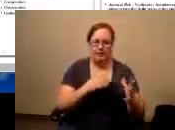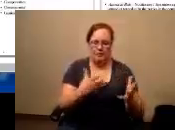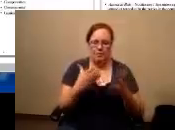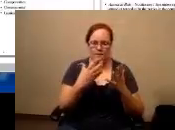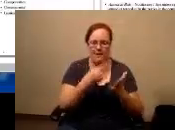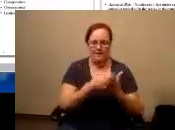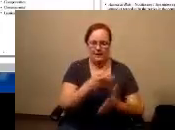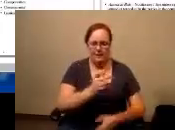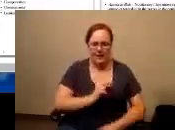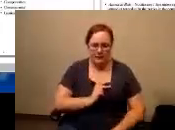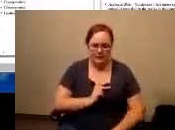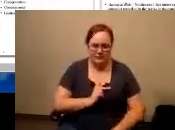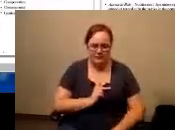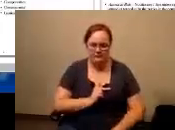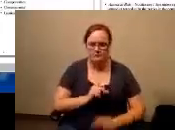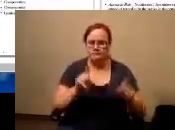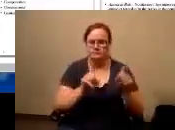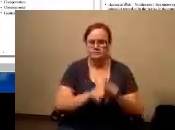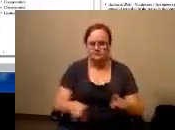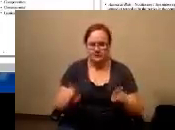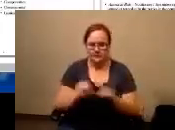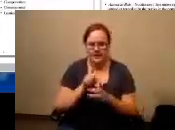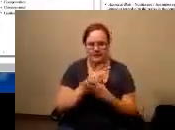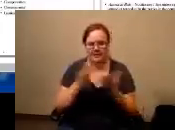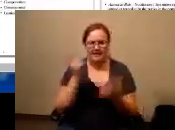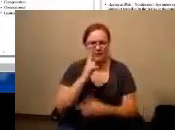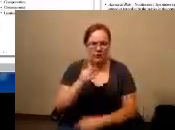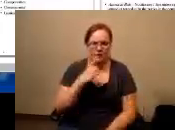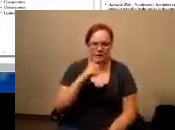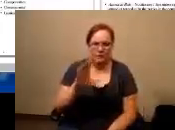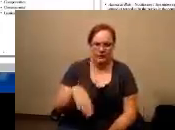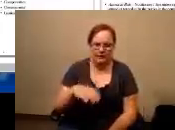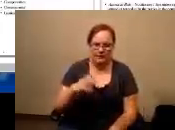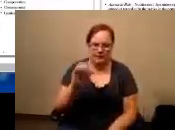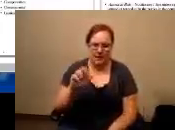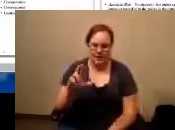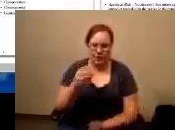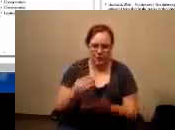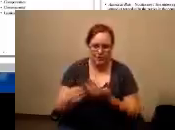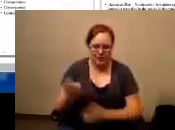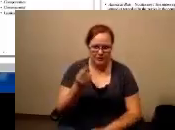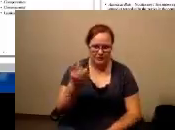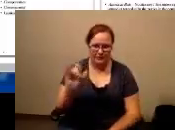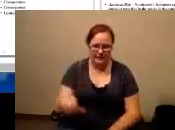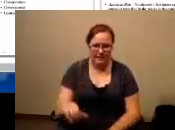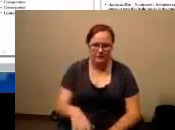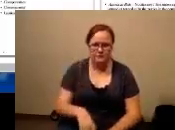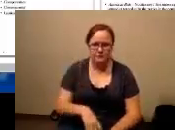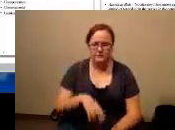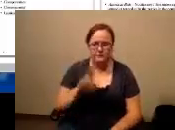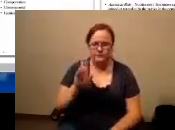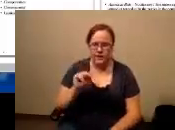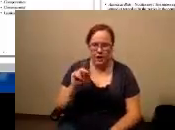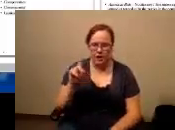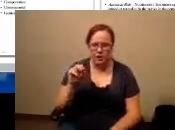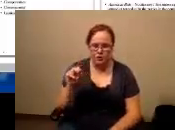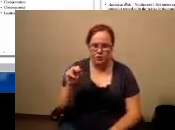back. Same thing for maybe a really bad car you bought, something like that. Undo the